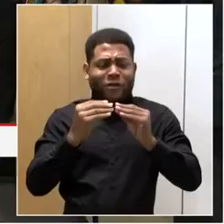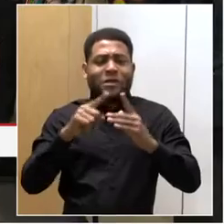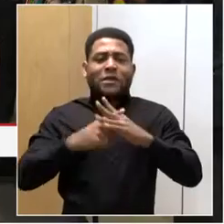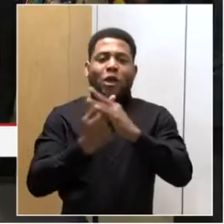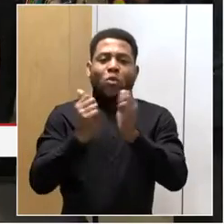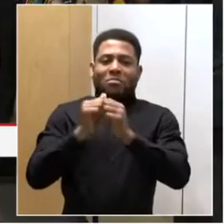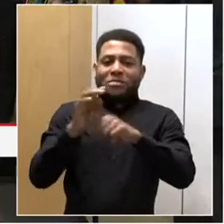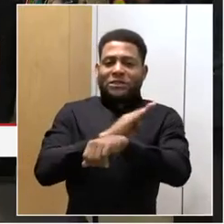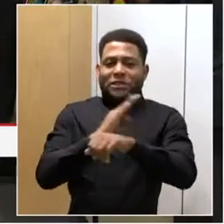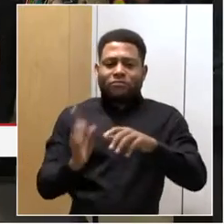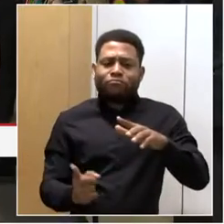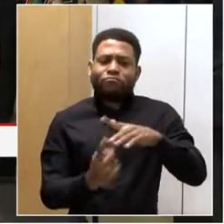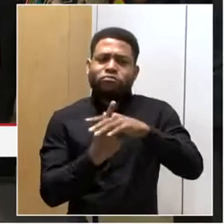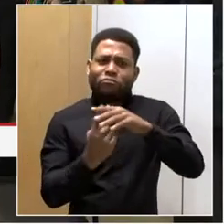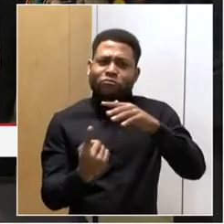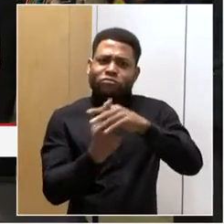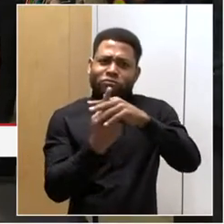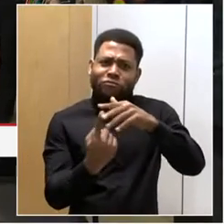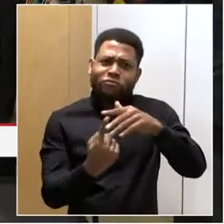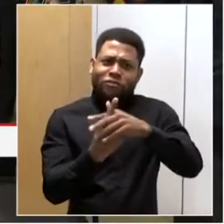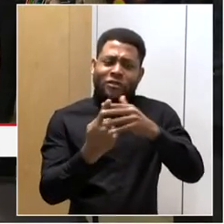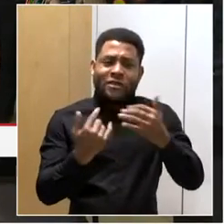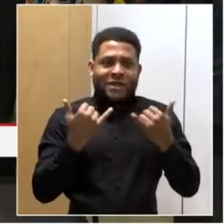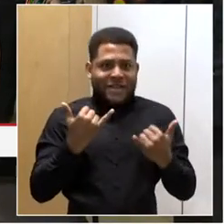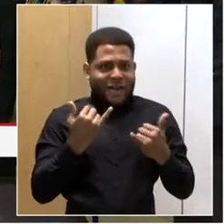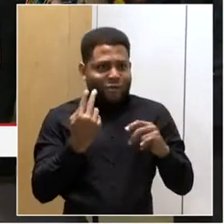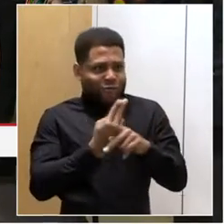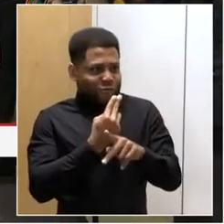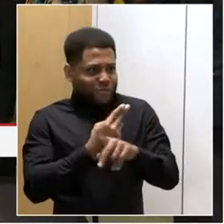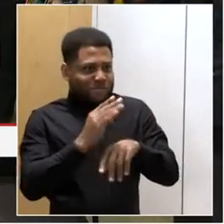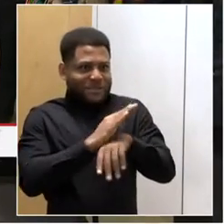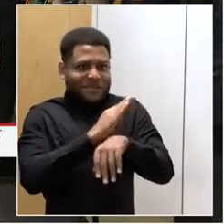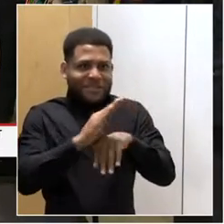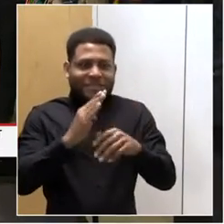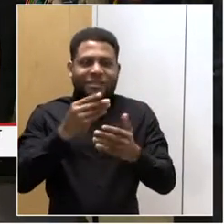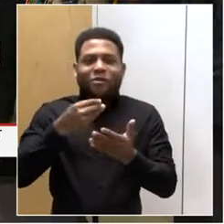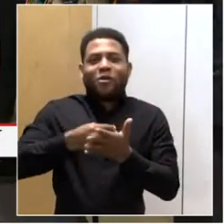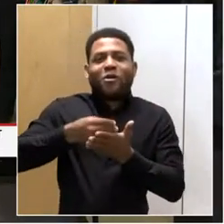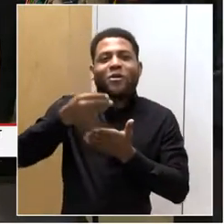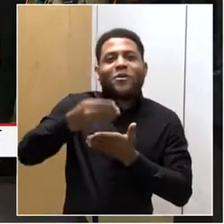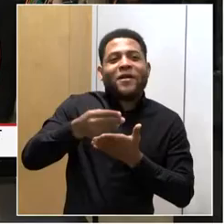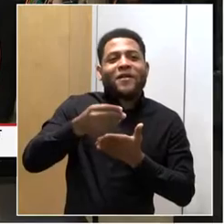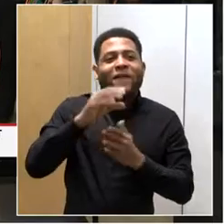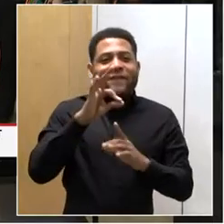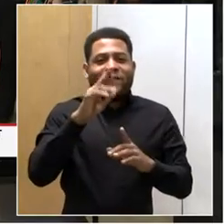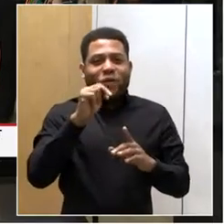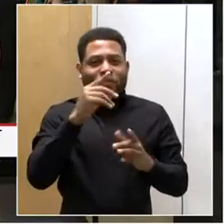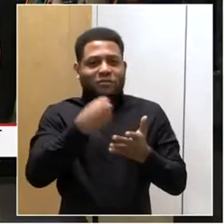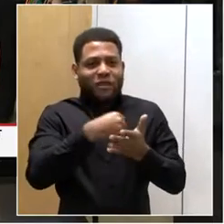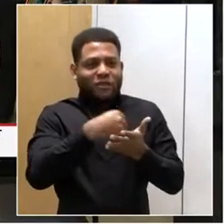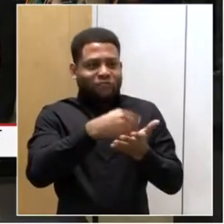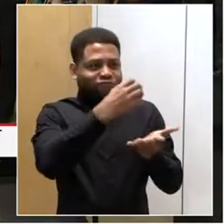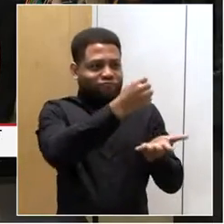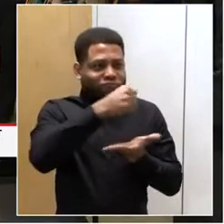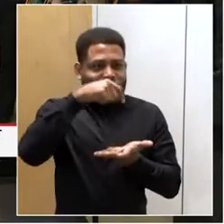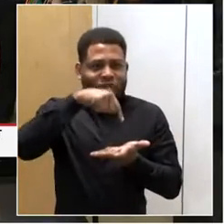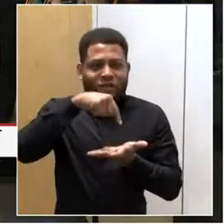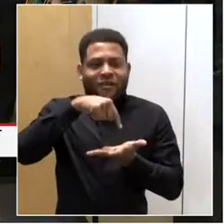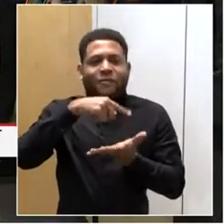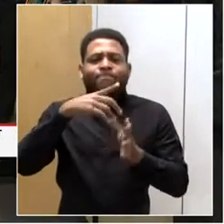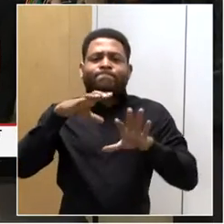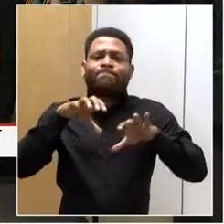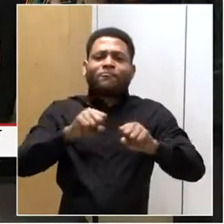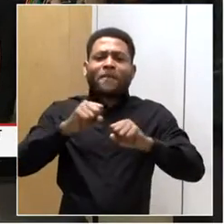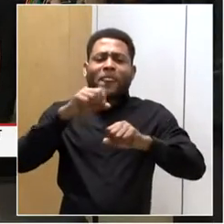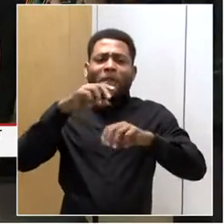then using the Commercial Acquisition Fund to purchase a brick and mortar storefront in Cleveland Park. I